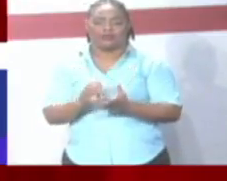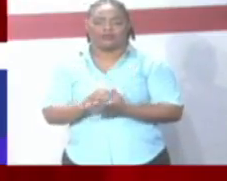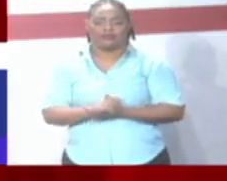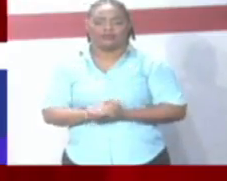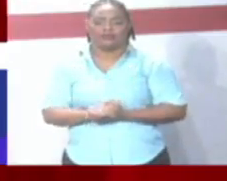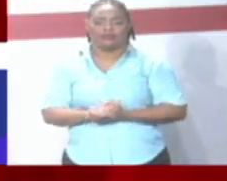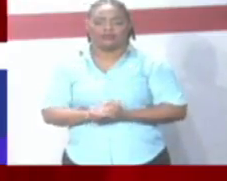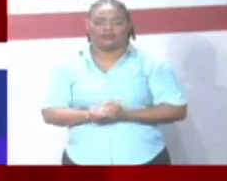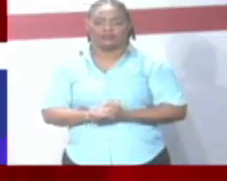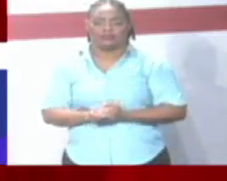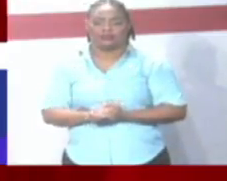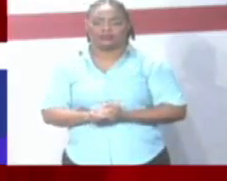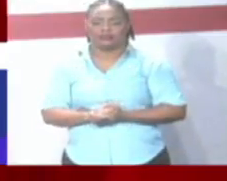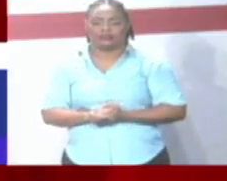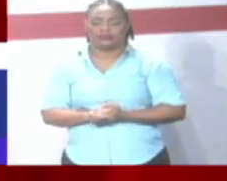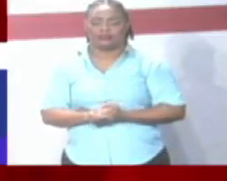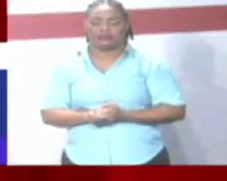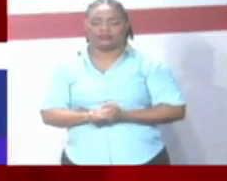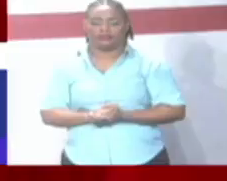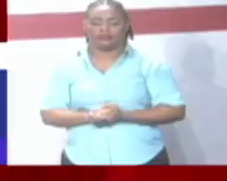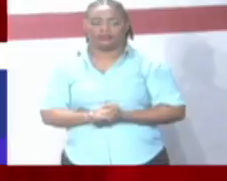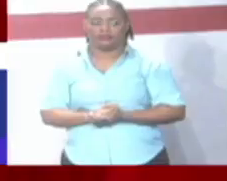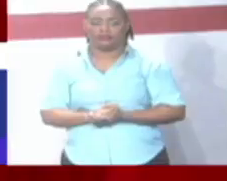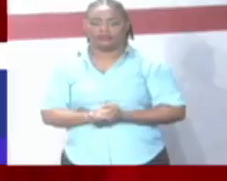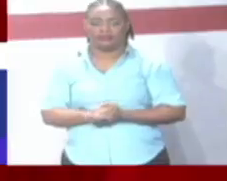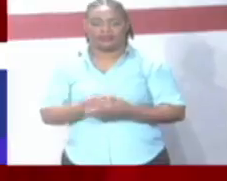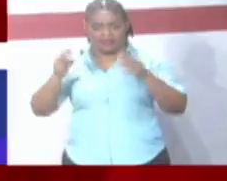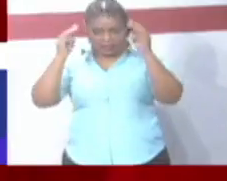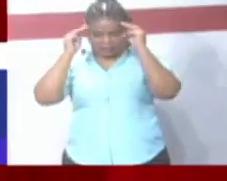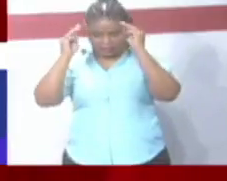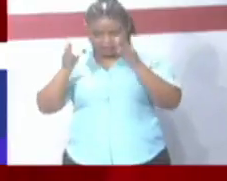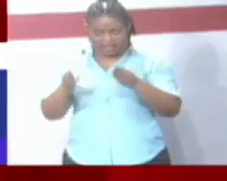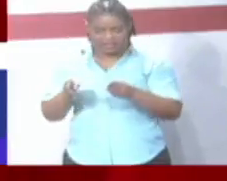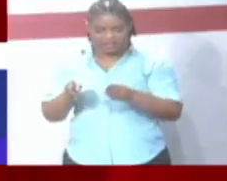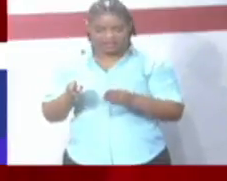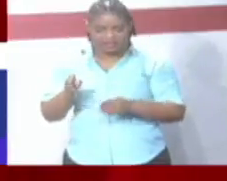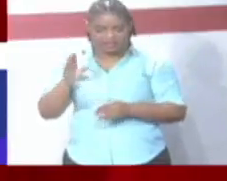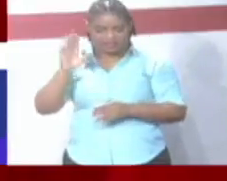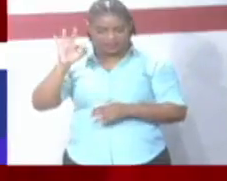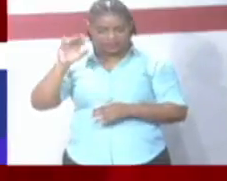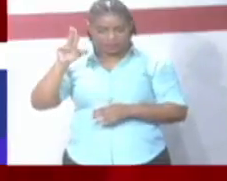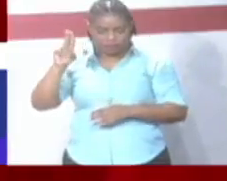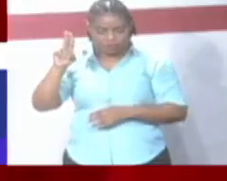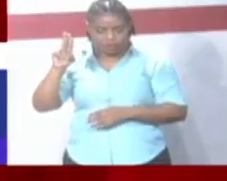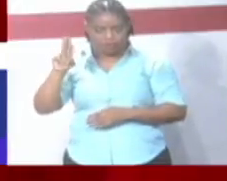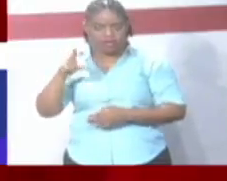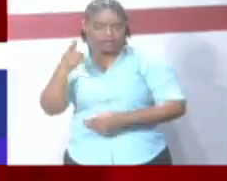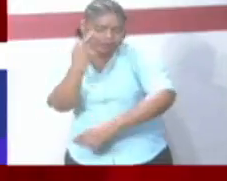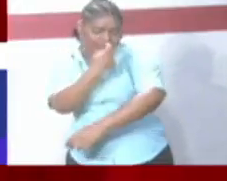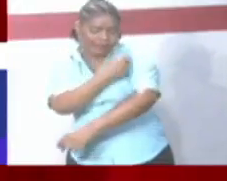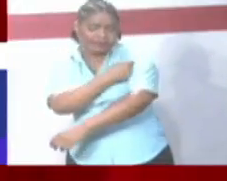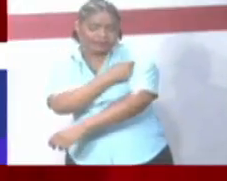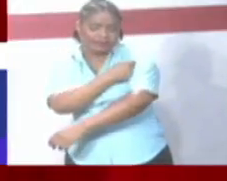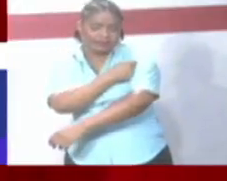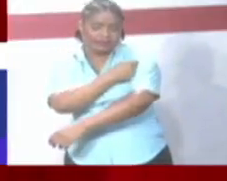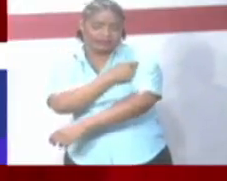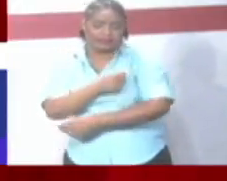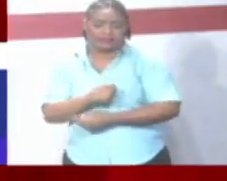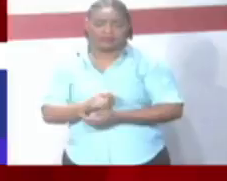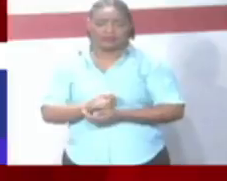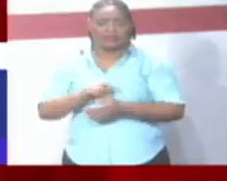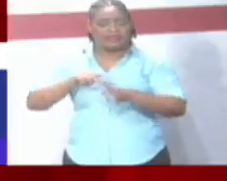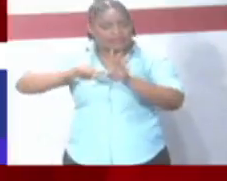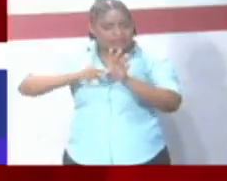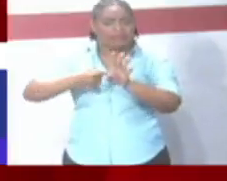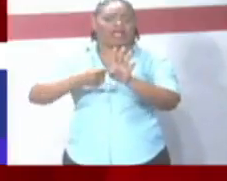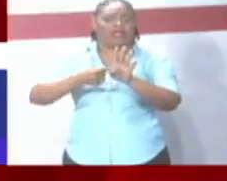Minister, the influenza vaccine, the flu season starts next month from October to May. Is the ministry